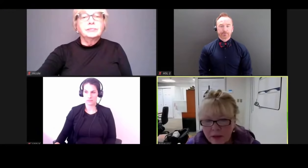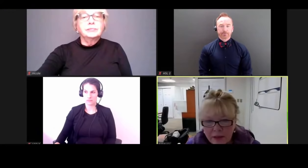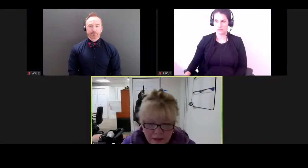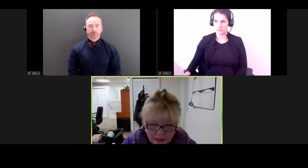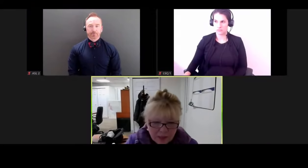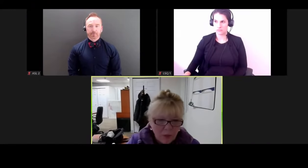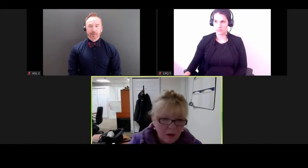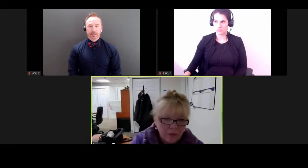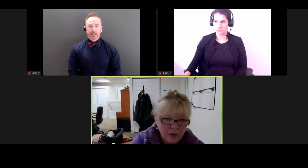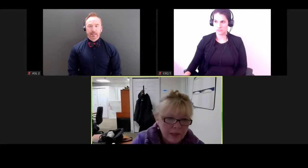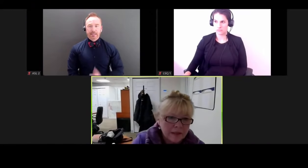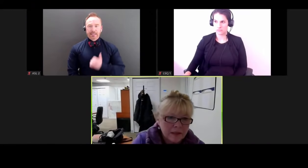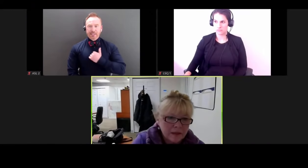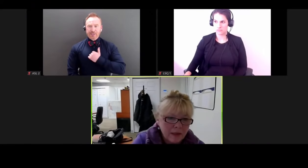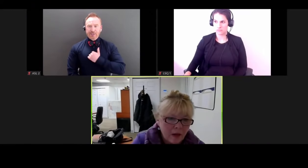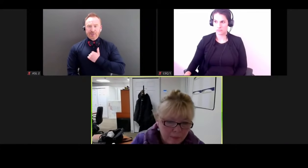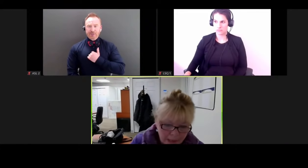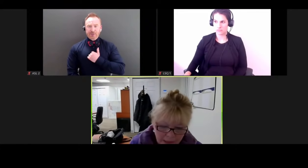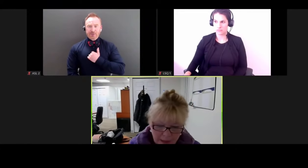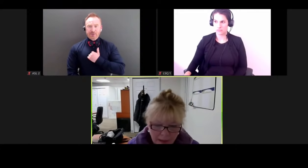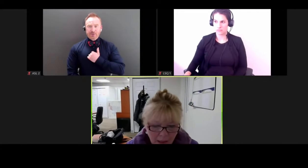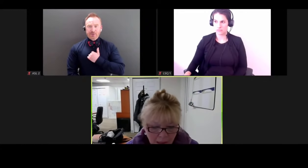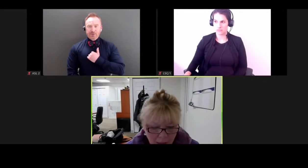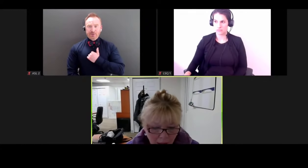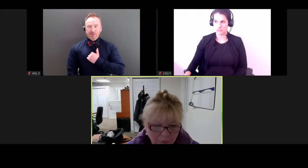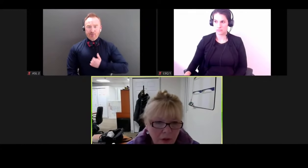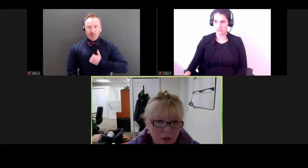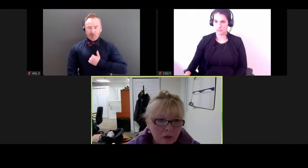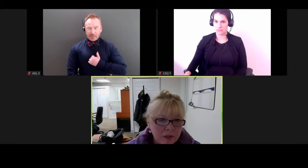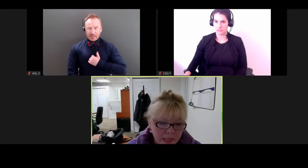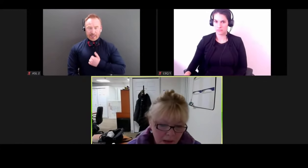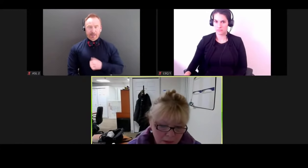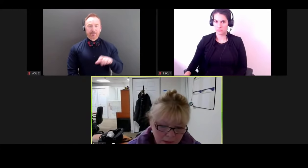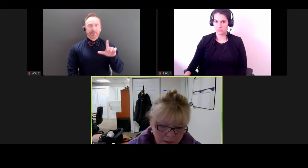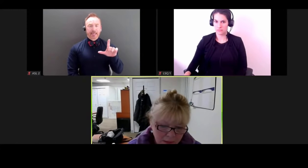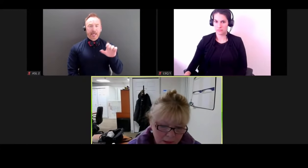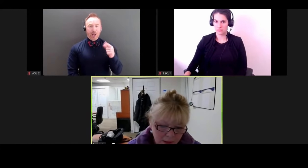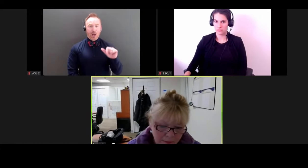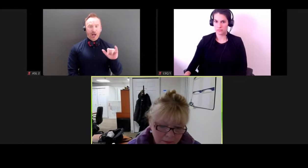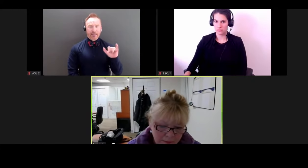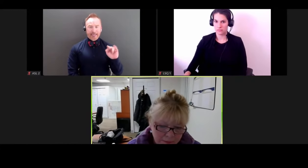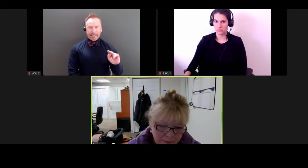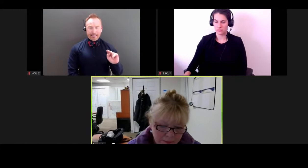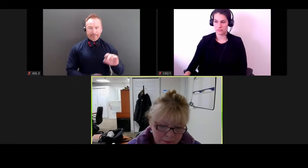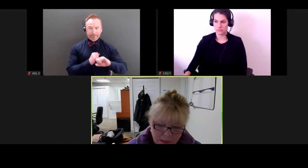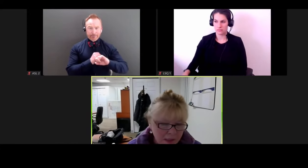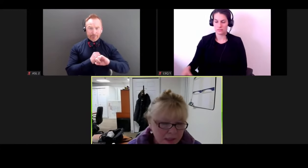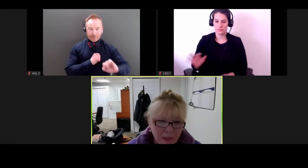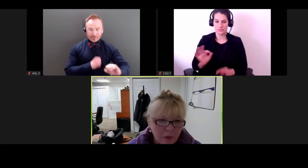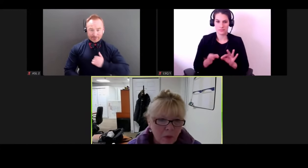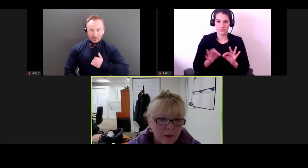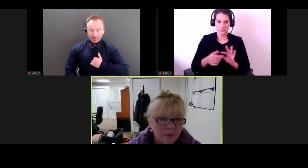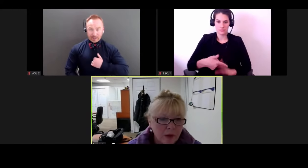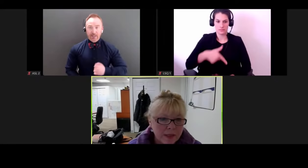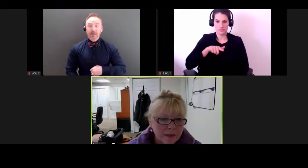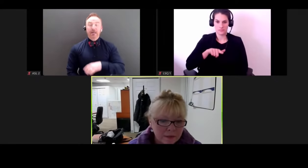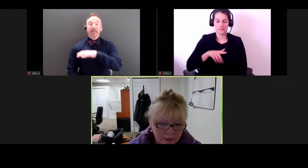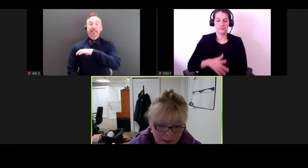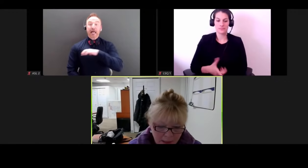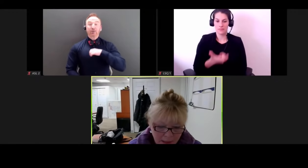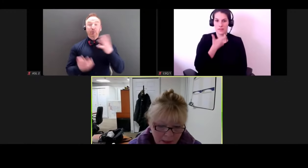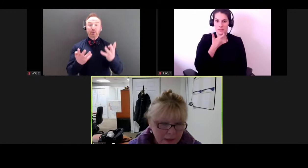Sorry, it takes a while for you to get allowed back in. Often, this council does not speak with one